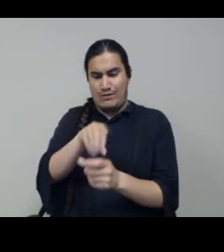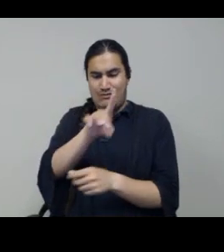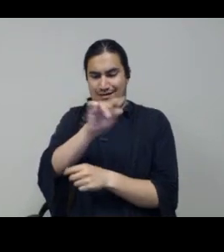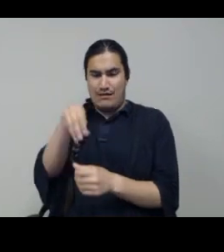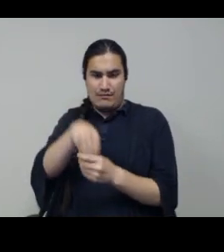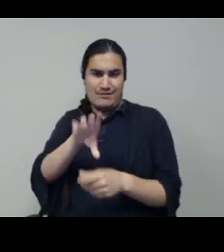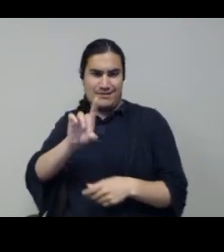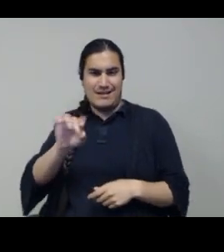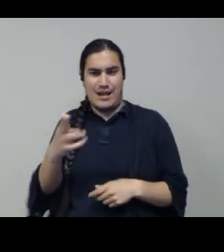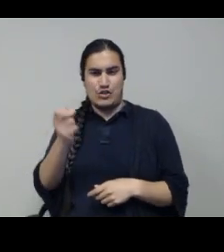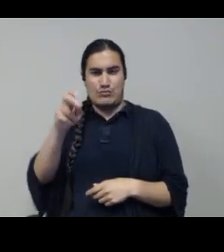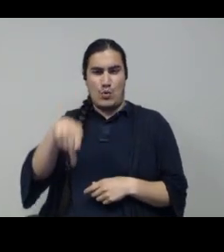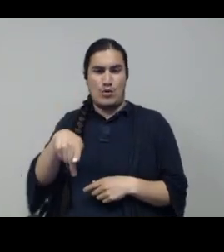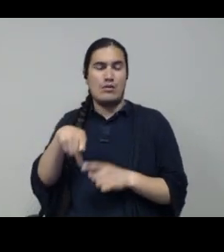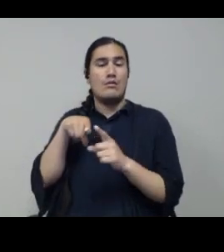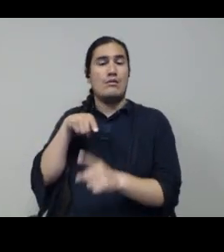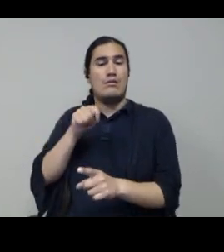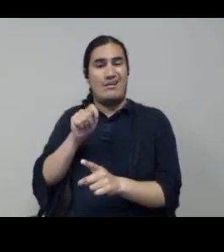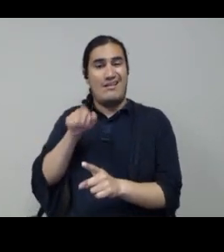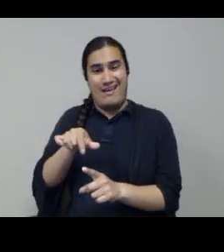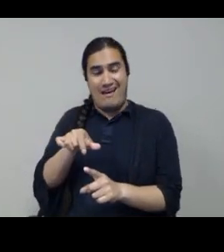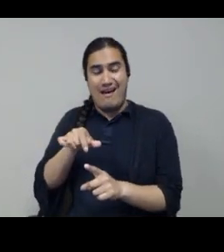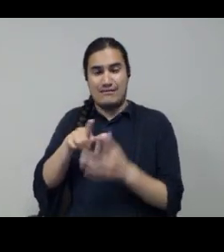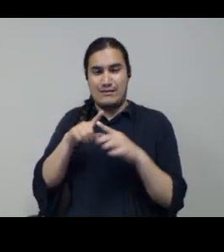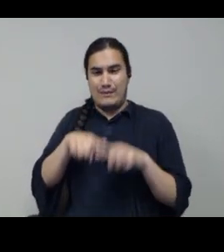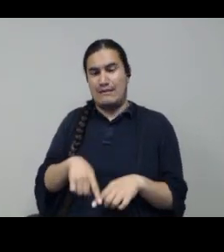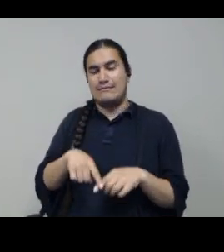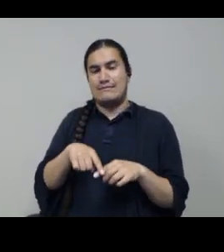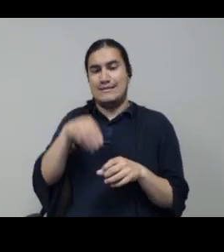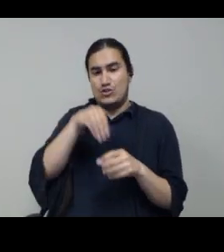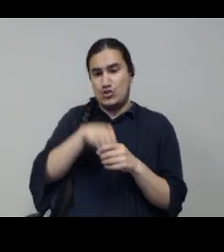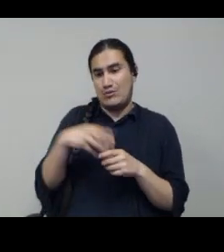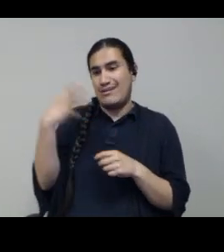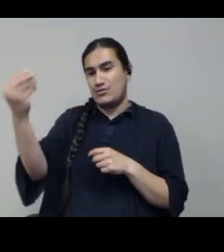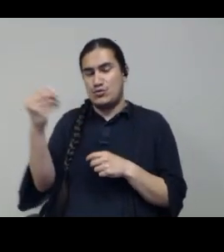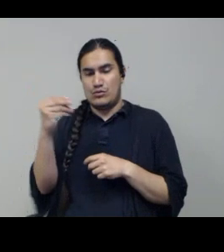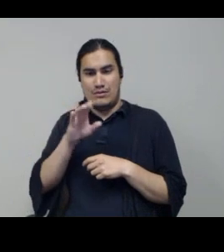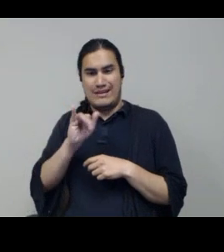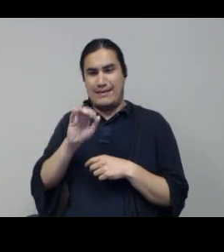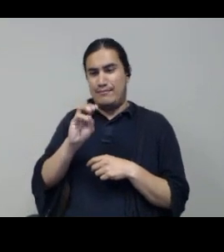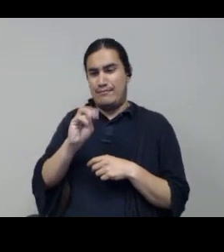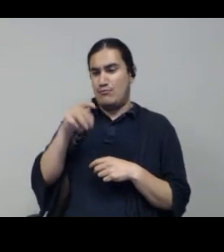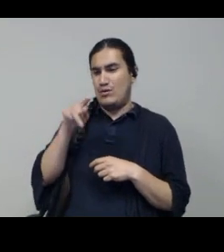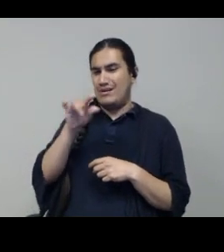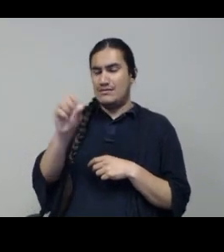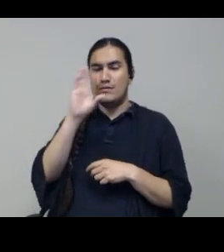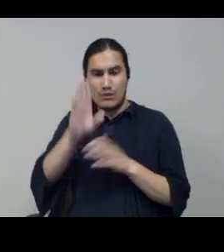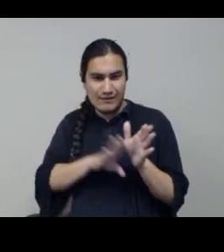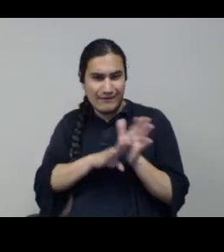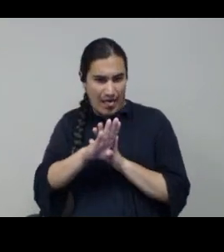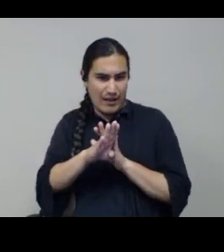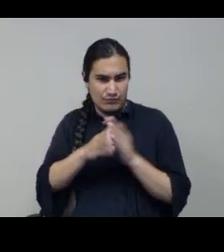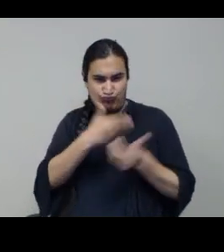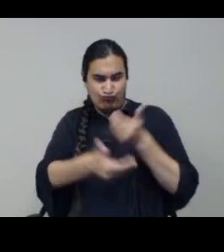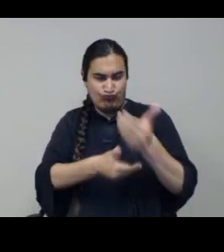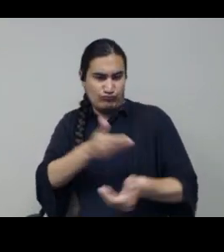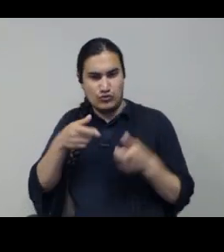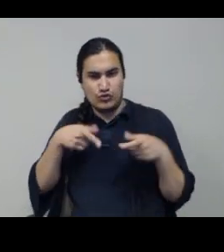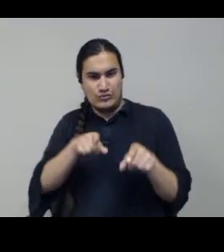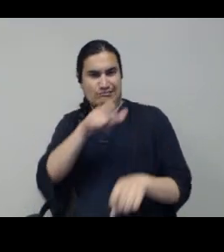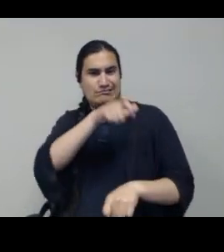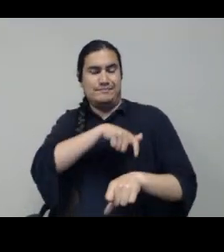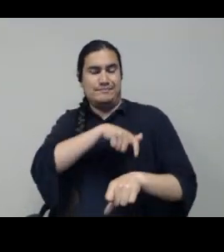The dashboard is dependent on individual and external inputs and will evolve over time. Again, Caltrans will